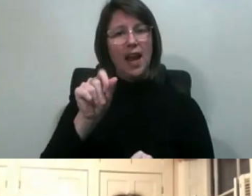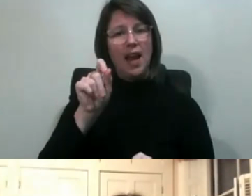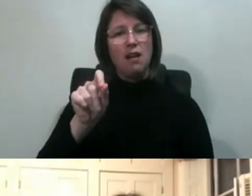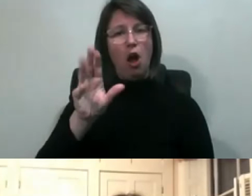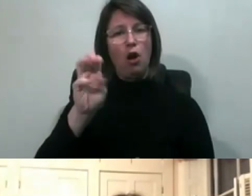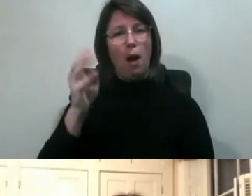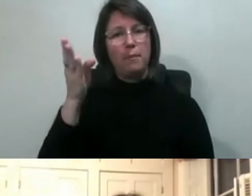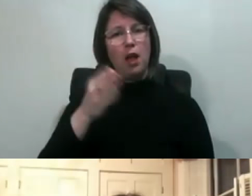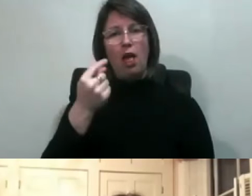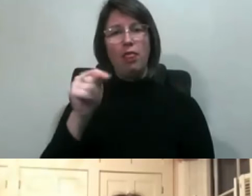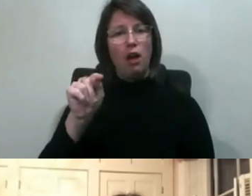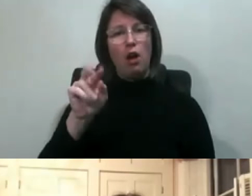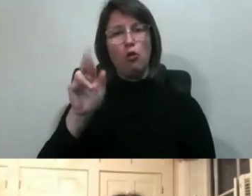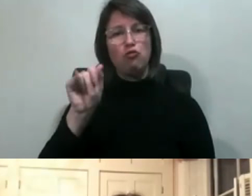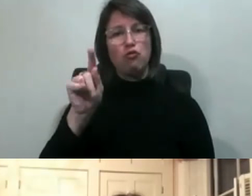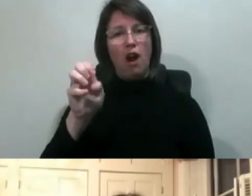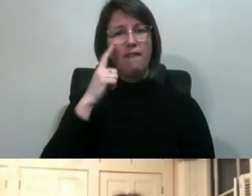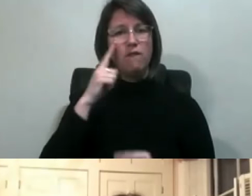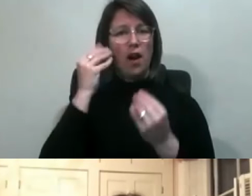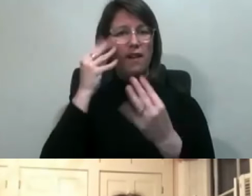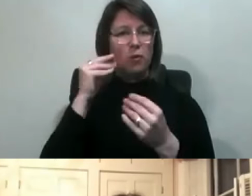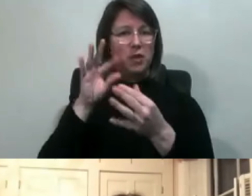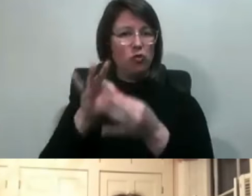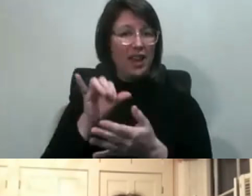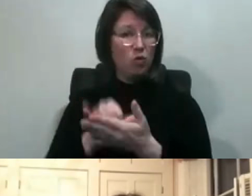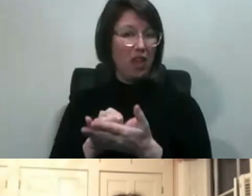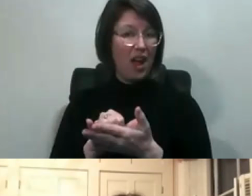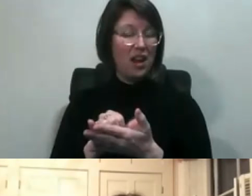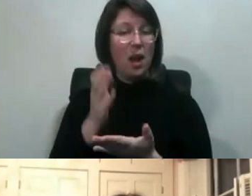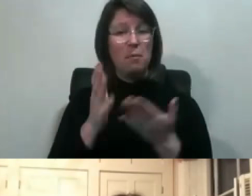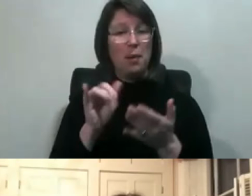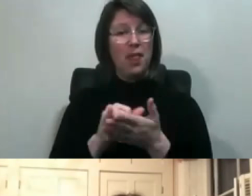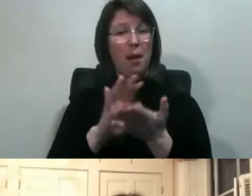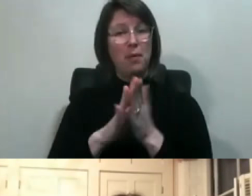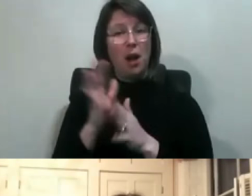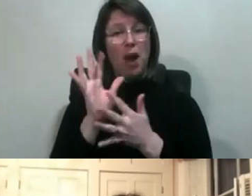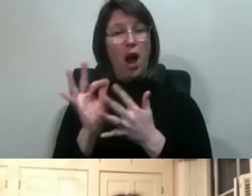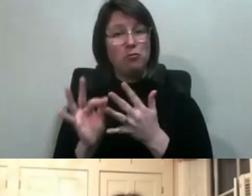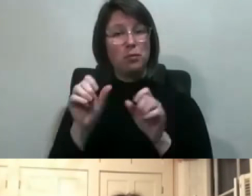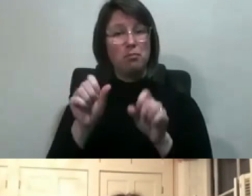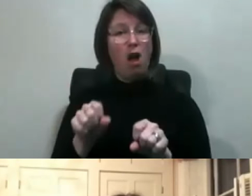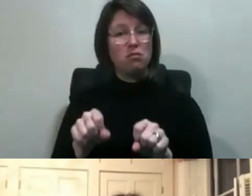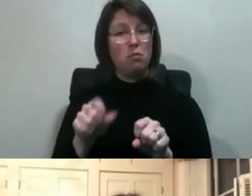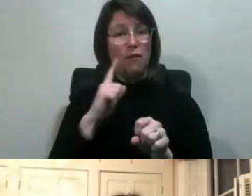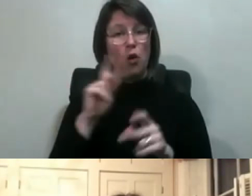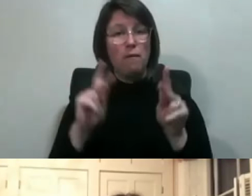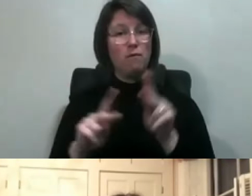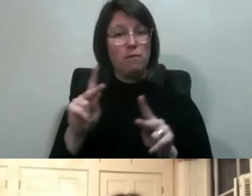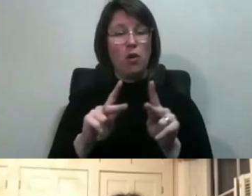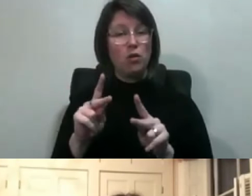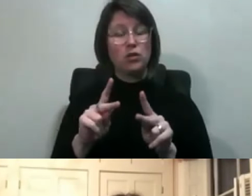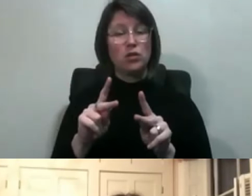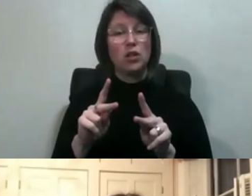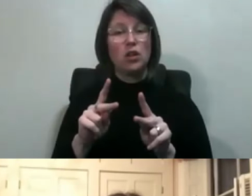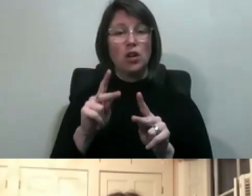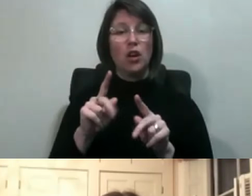mbta.com/the ride for information on that, which may be, you know, an option that's a possibility for folks for whom getting